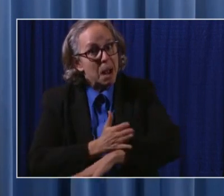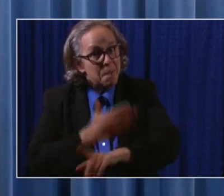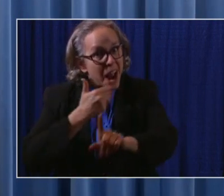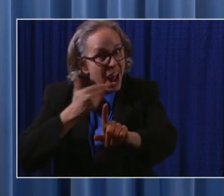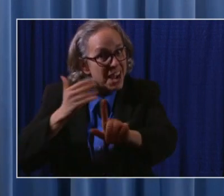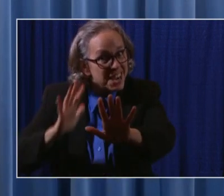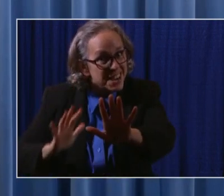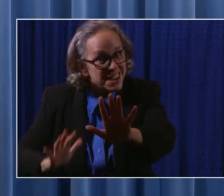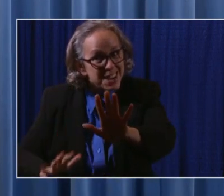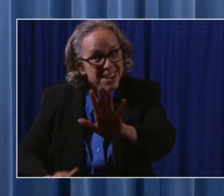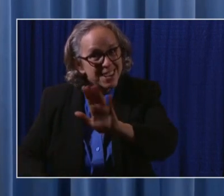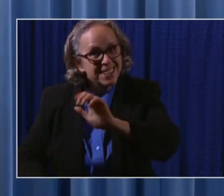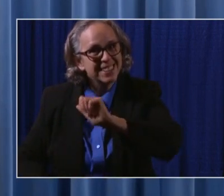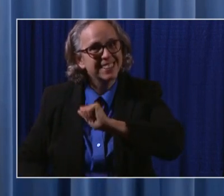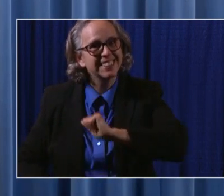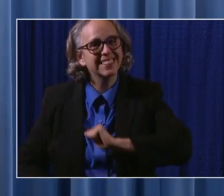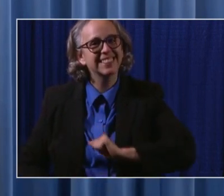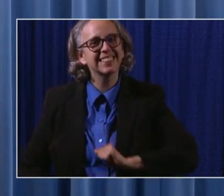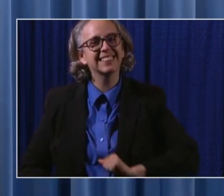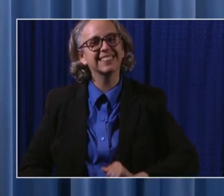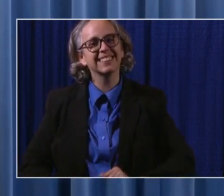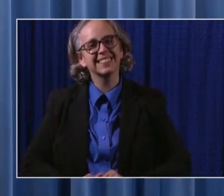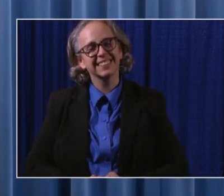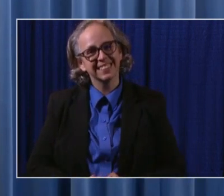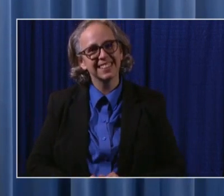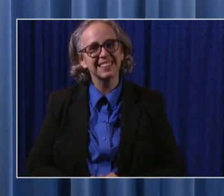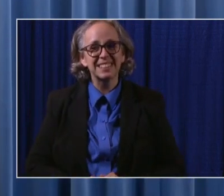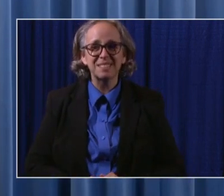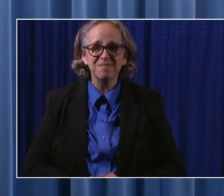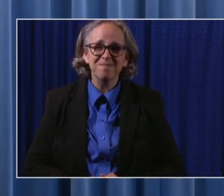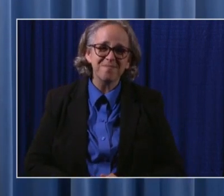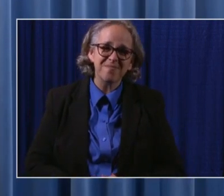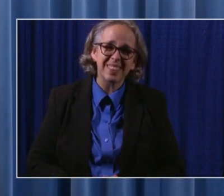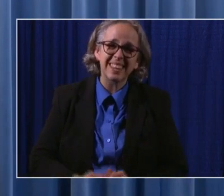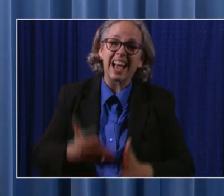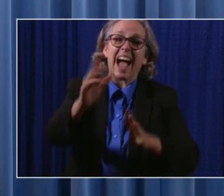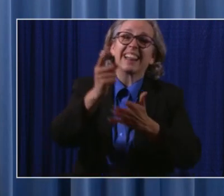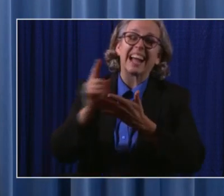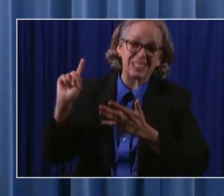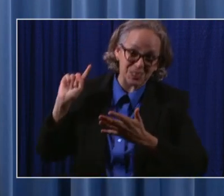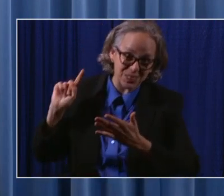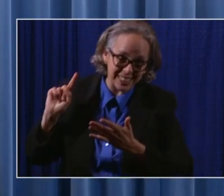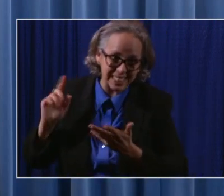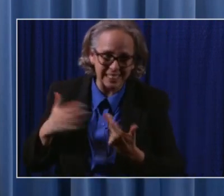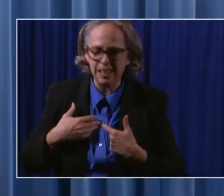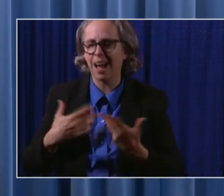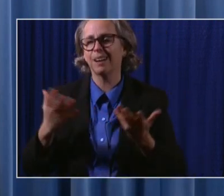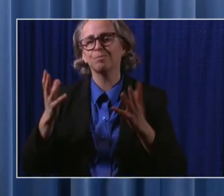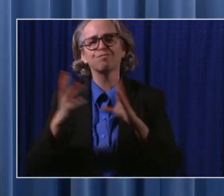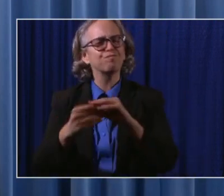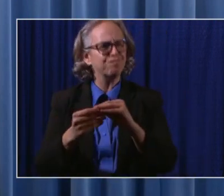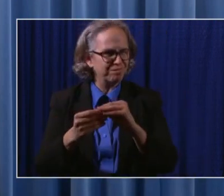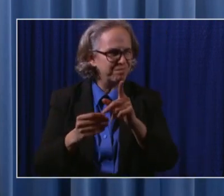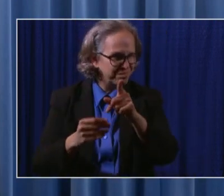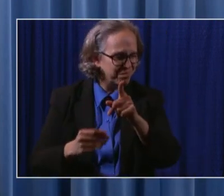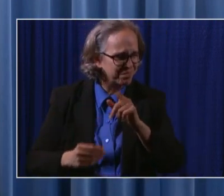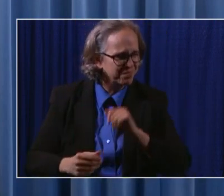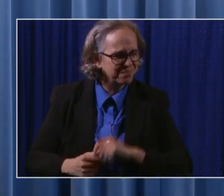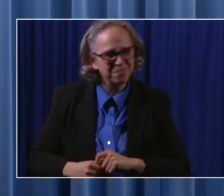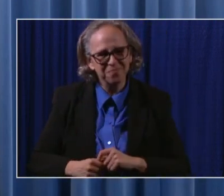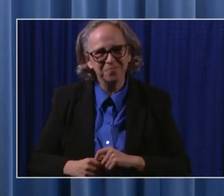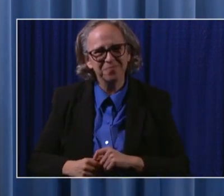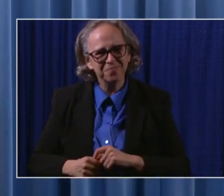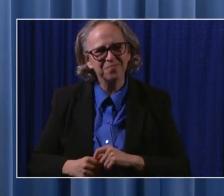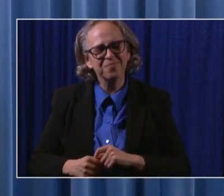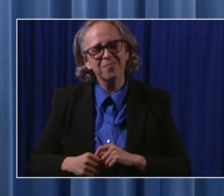the progress. One of the things I talked about last week is we are now we're